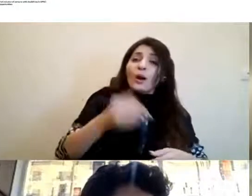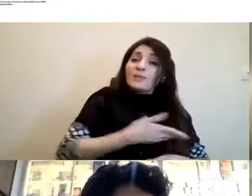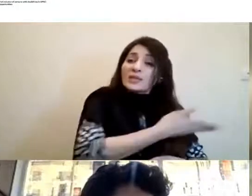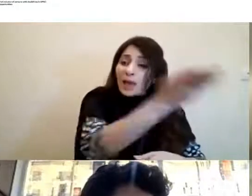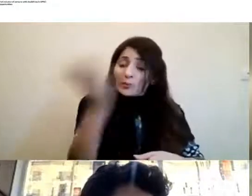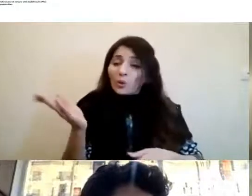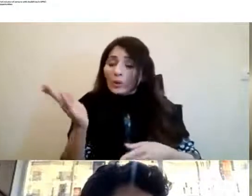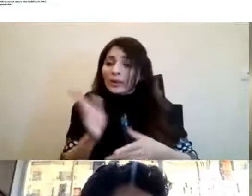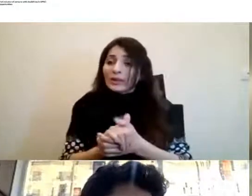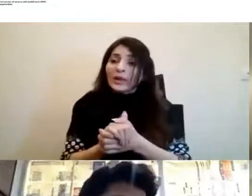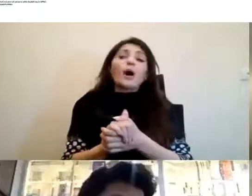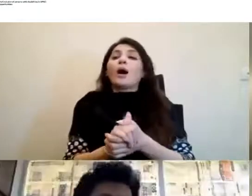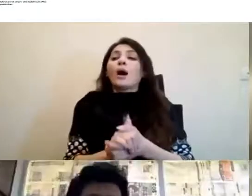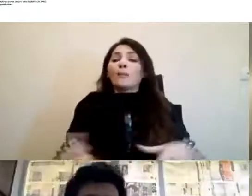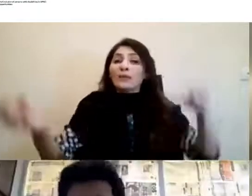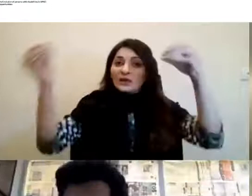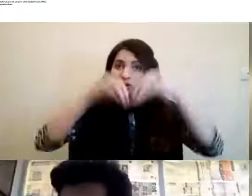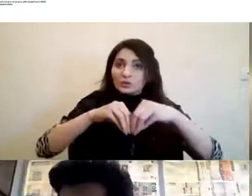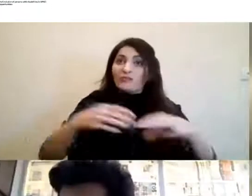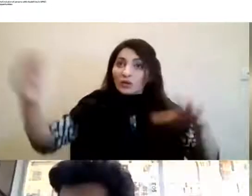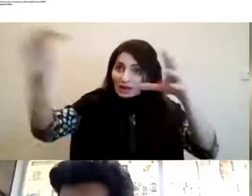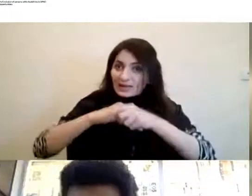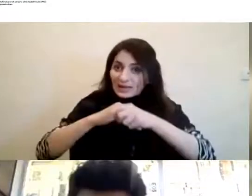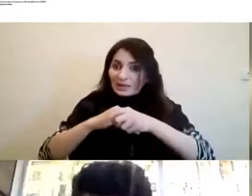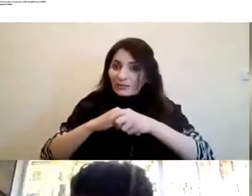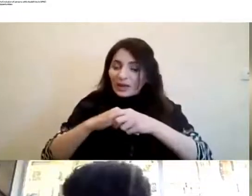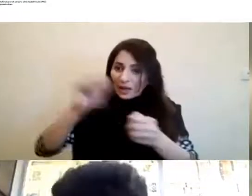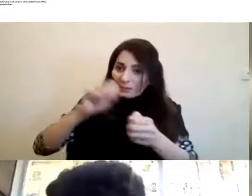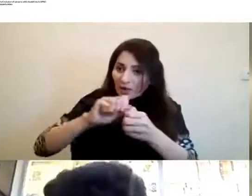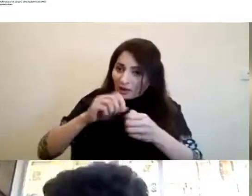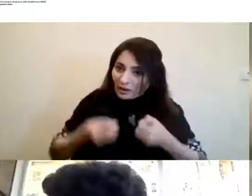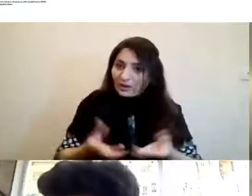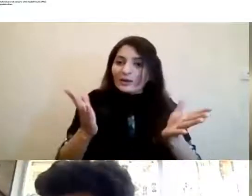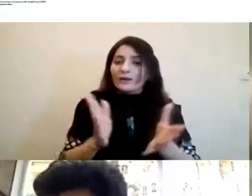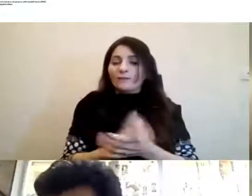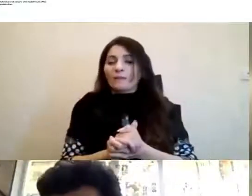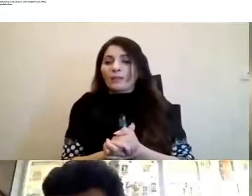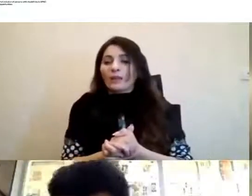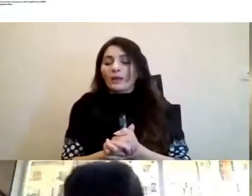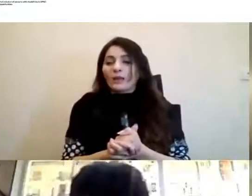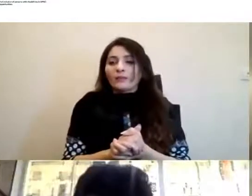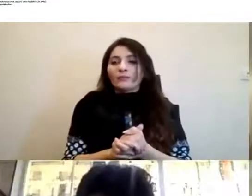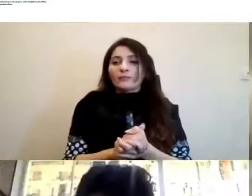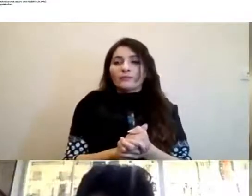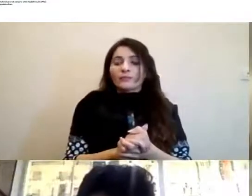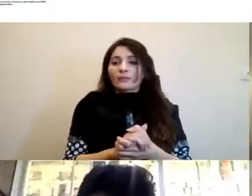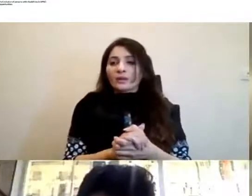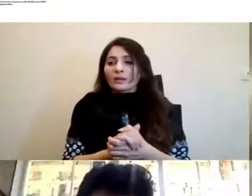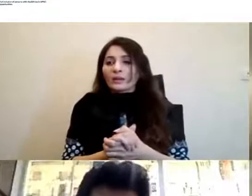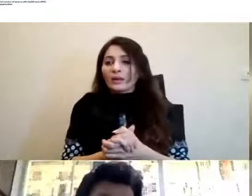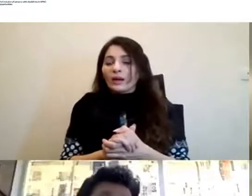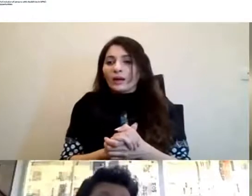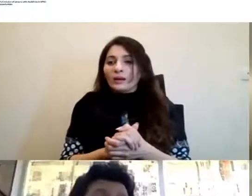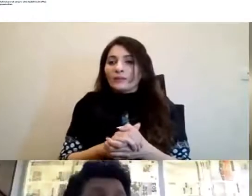if we are not able to make it inclusive and accessible, then many people with disabilities will be excluded. That's why we are giving